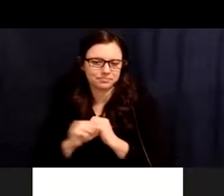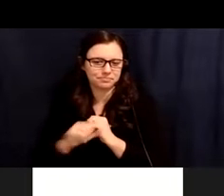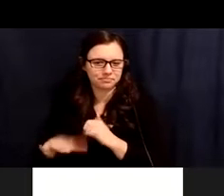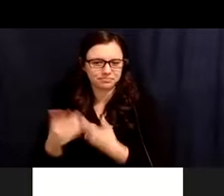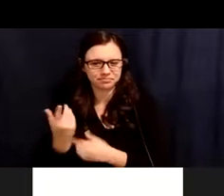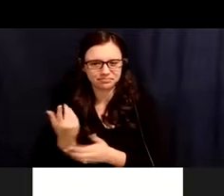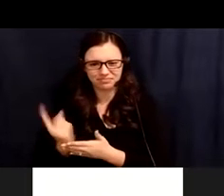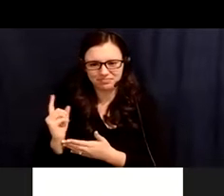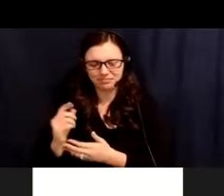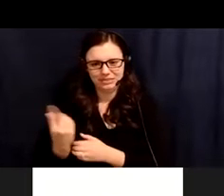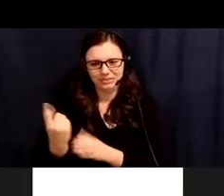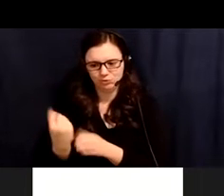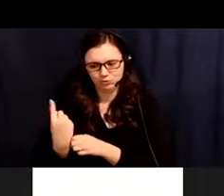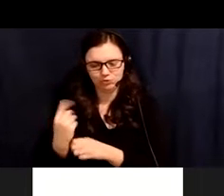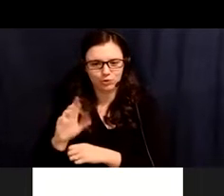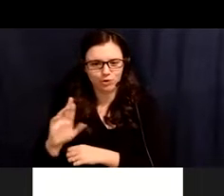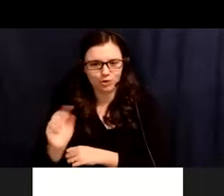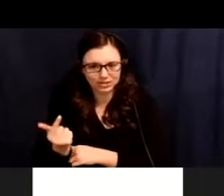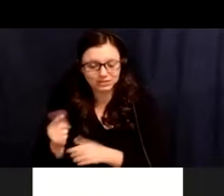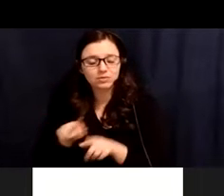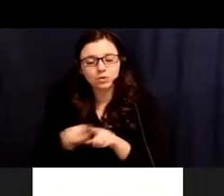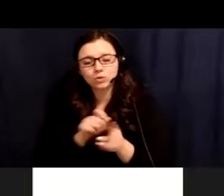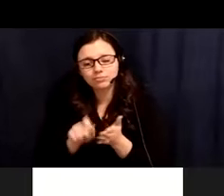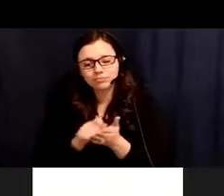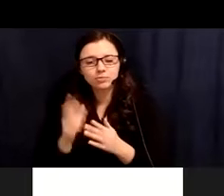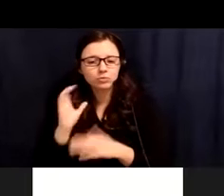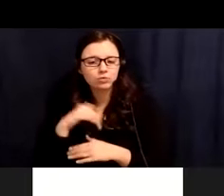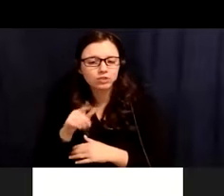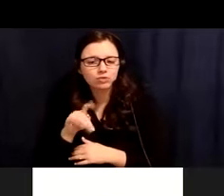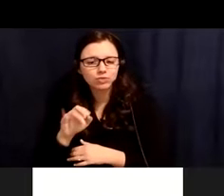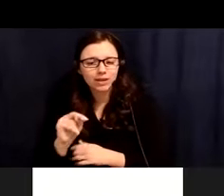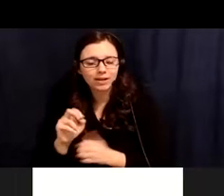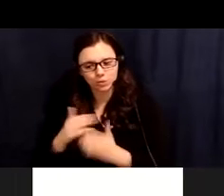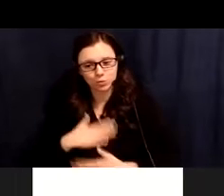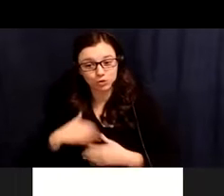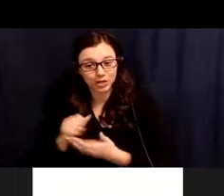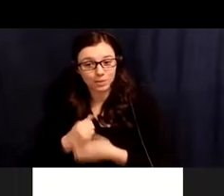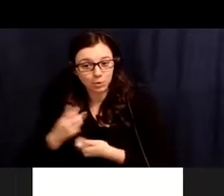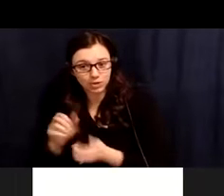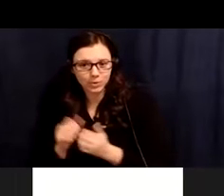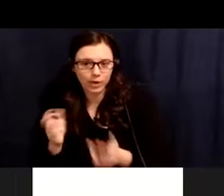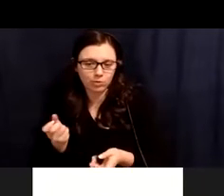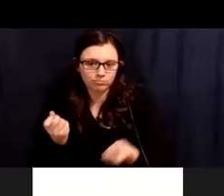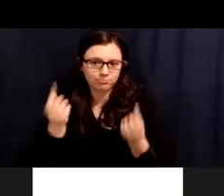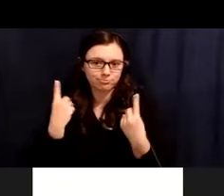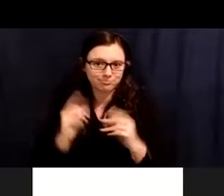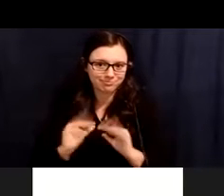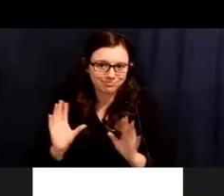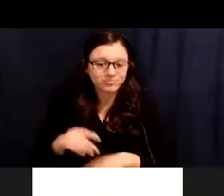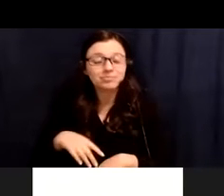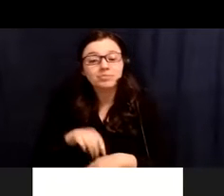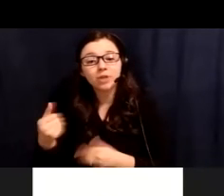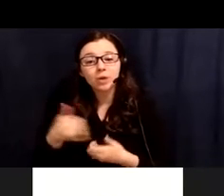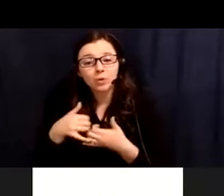is also the author of Strange Terrain, on how to appreciate poetry without necessarily getting it. Among other